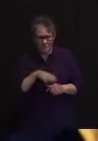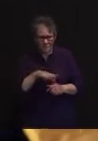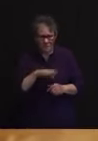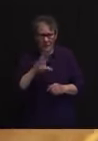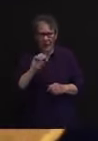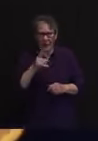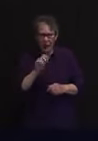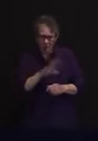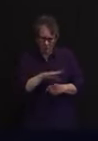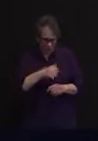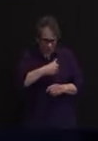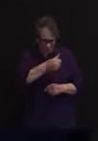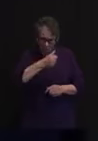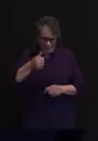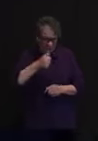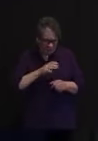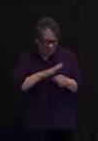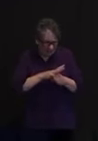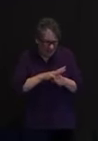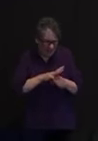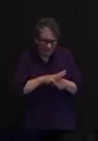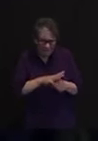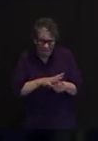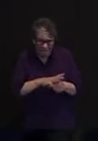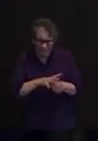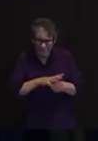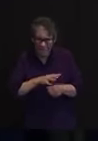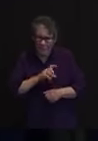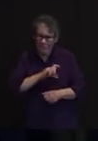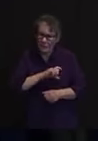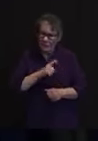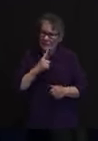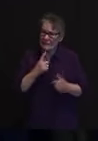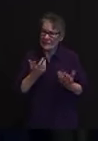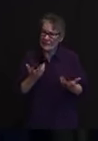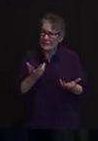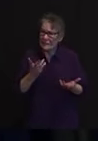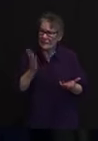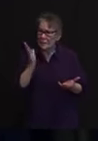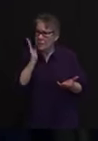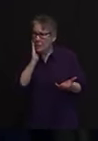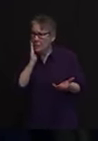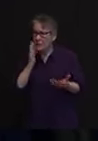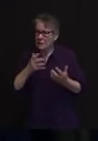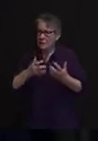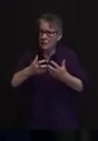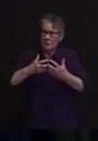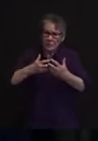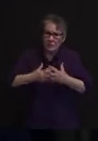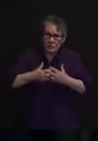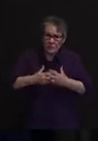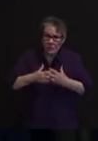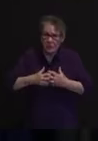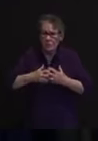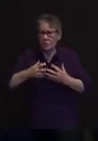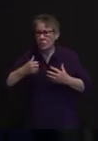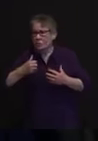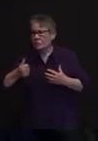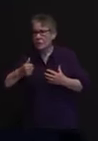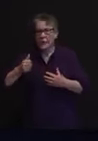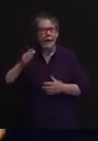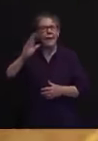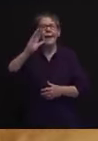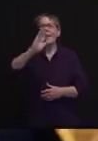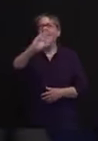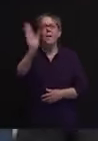same with beds and ventilators. We'll never say we have enough, Yep. Elise. And when we do, we will return to those who gave to us. Sir, do you have